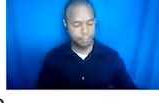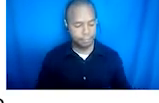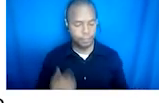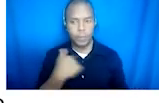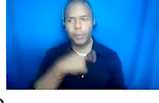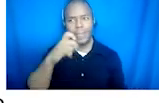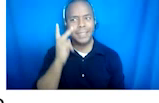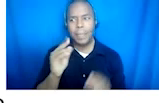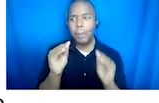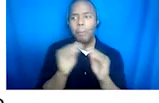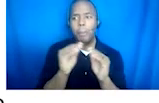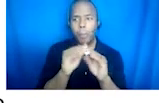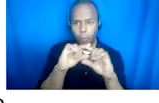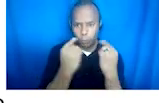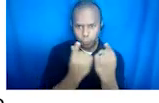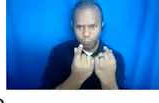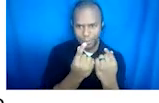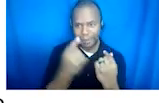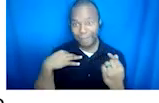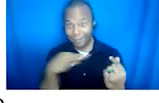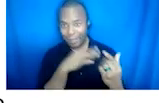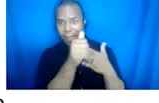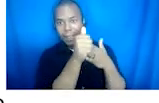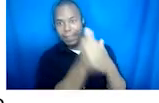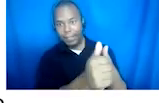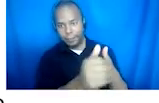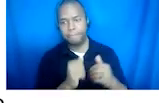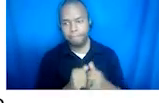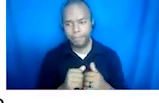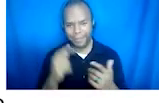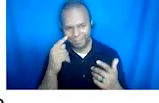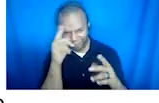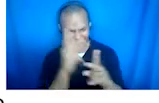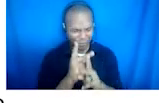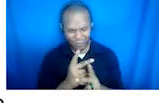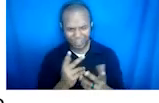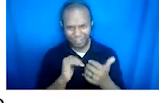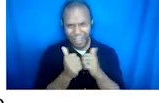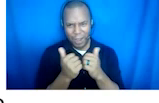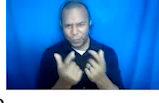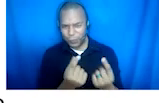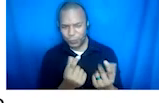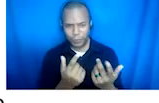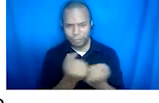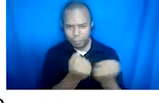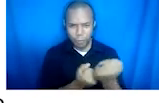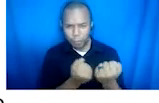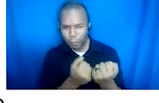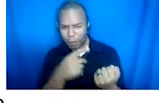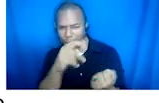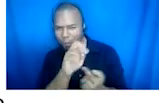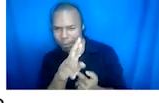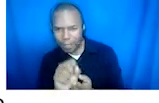on campus to figure out how do we want to do all this? You know, how do we want to support our peers and our